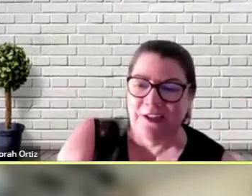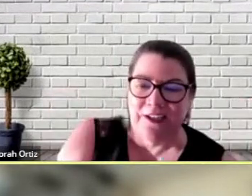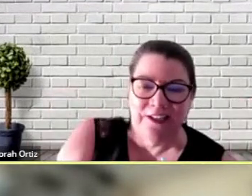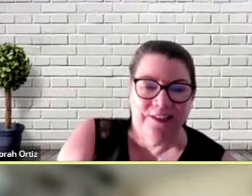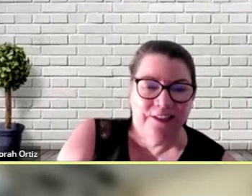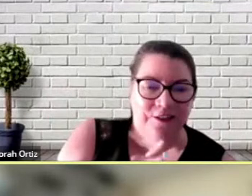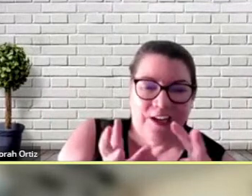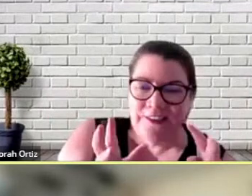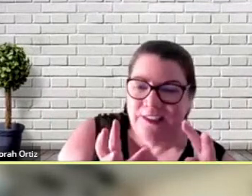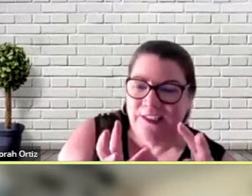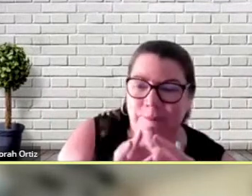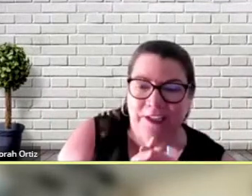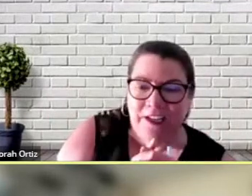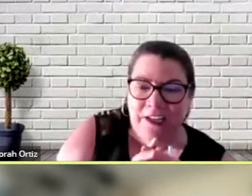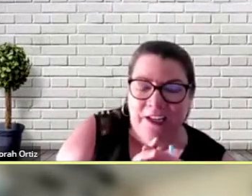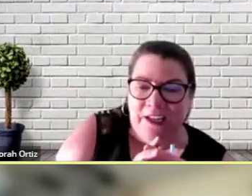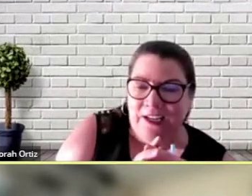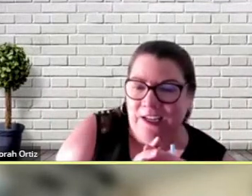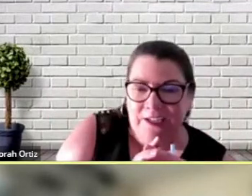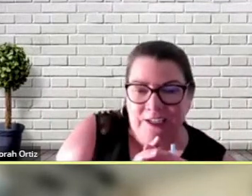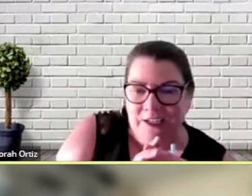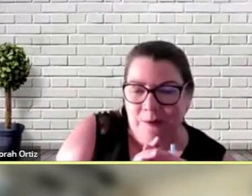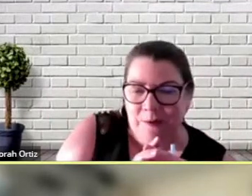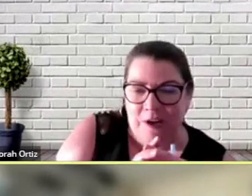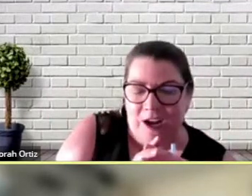African Americans, you know, Dustin, I mean,